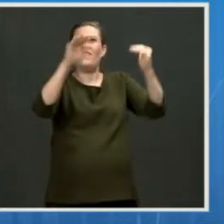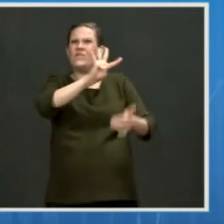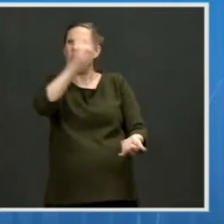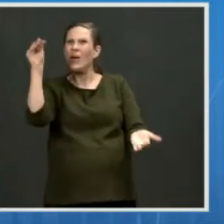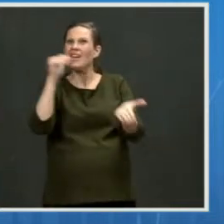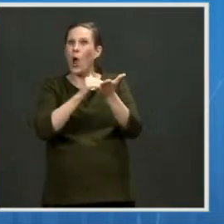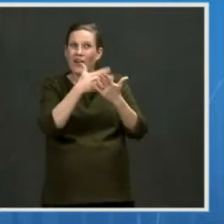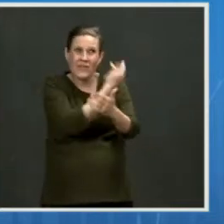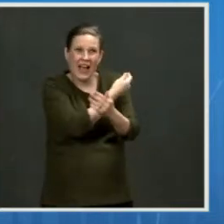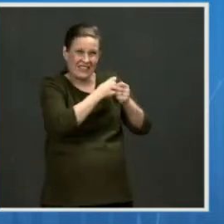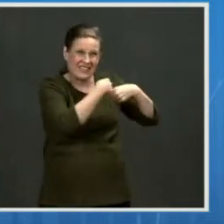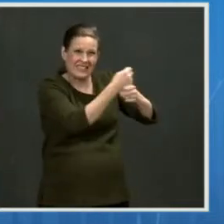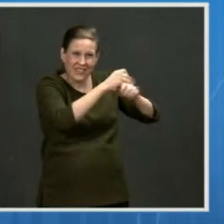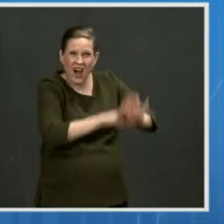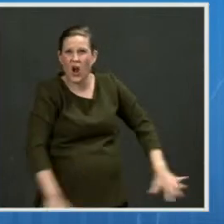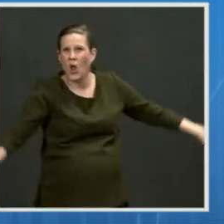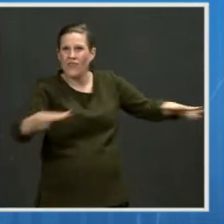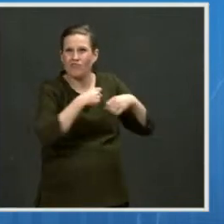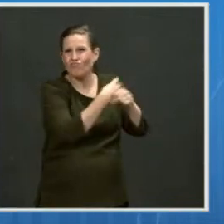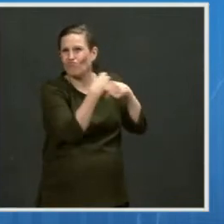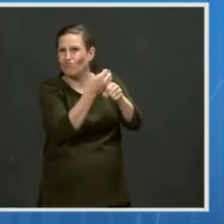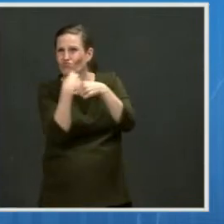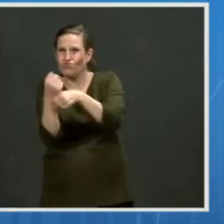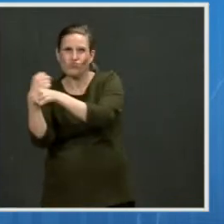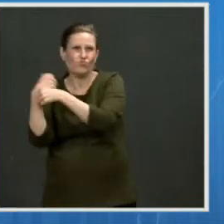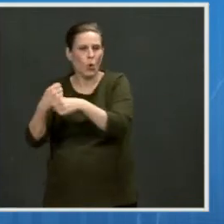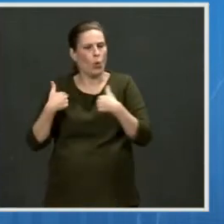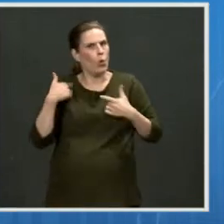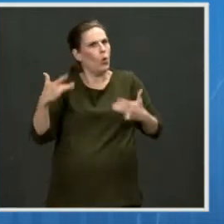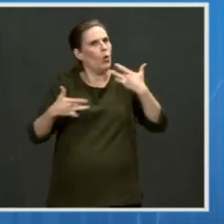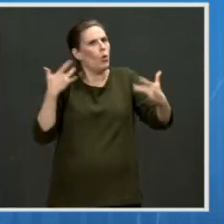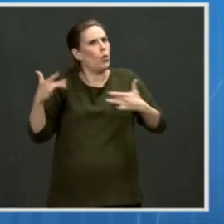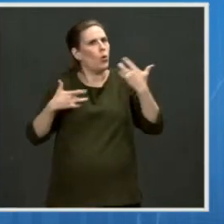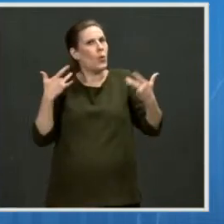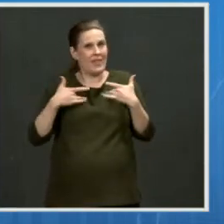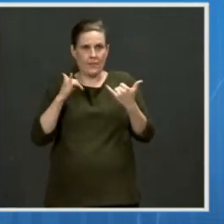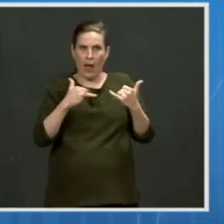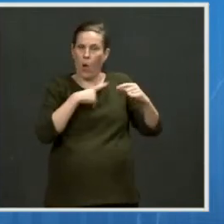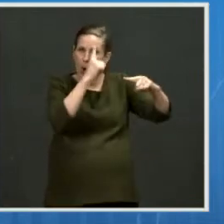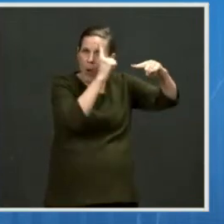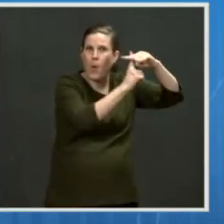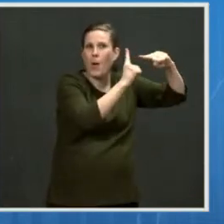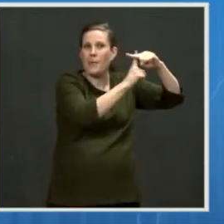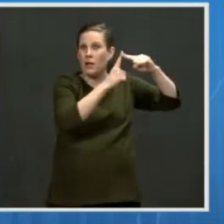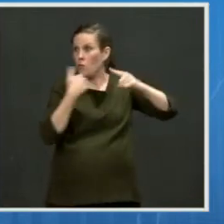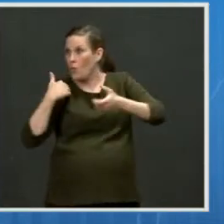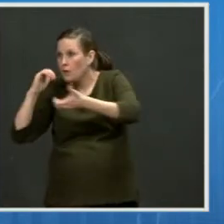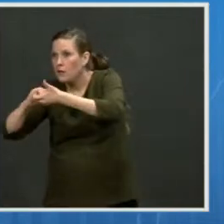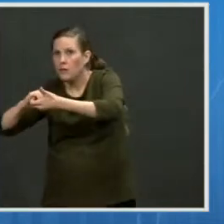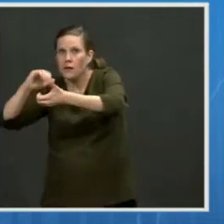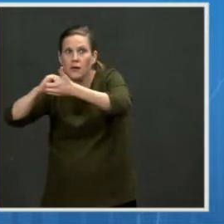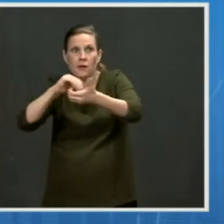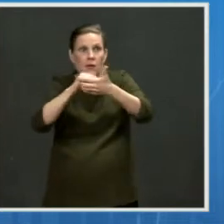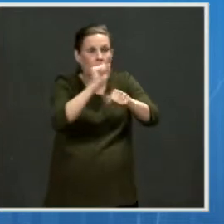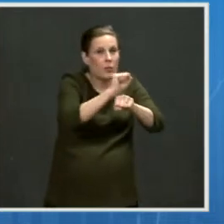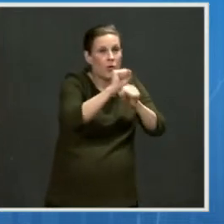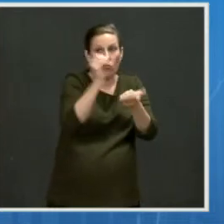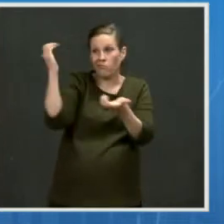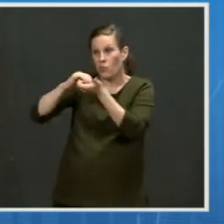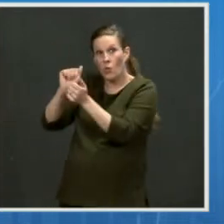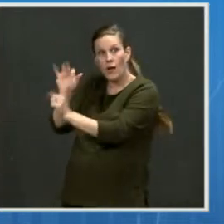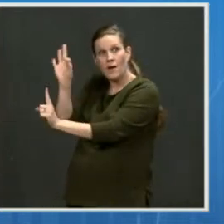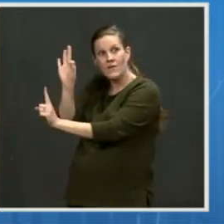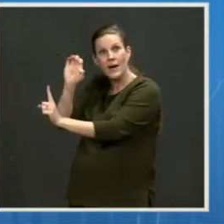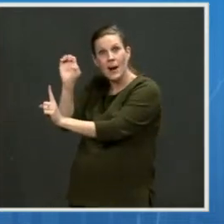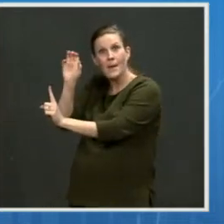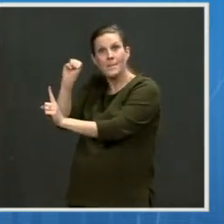access to vaccines. With this expansion and additional efforts in partnership with FEMA and states across the country, we will be able